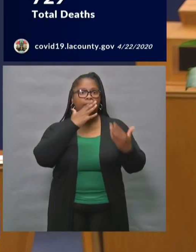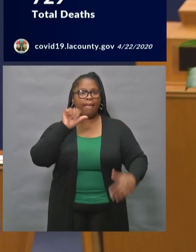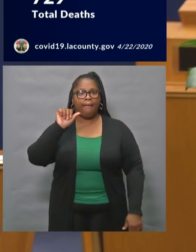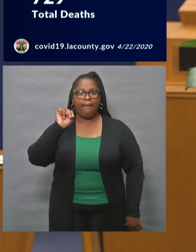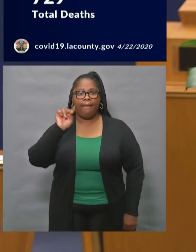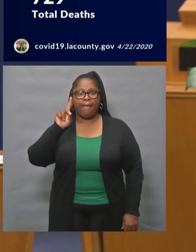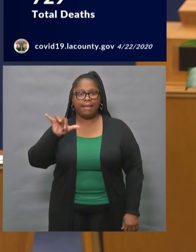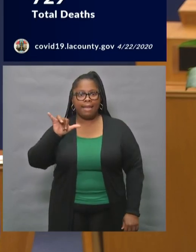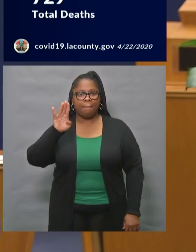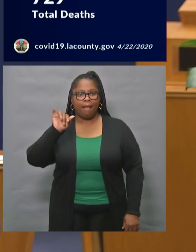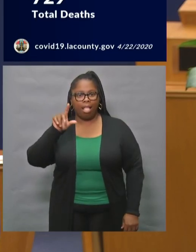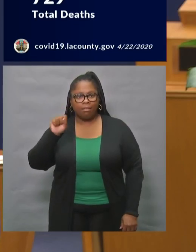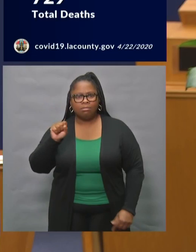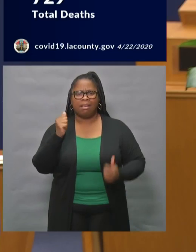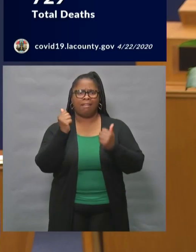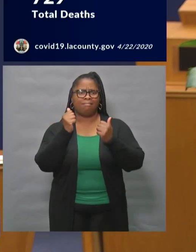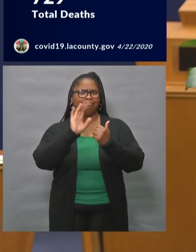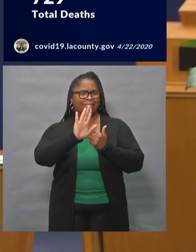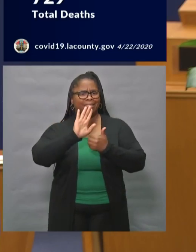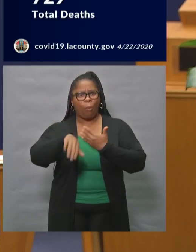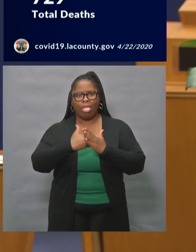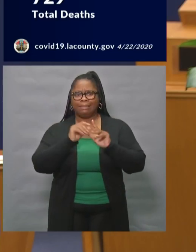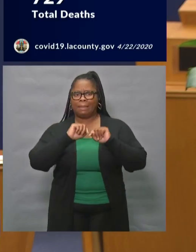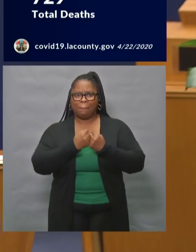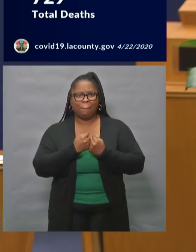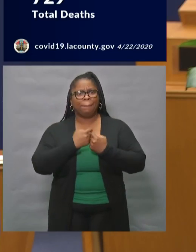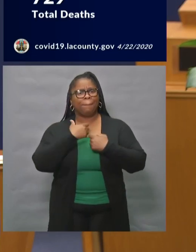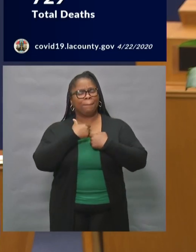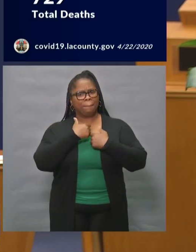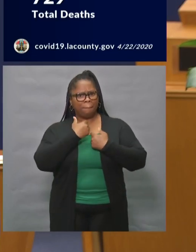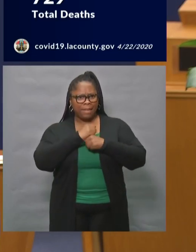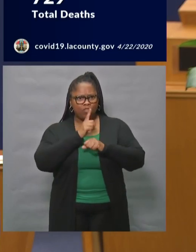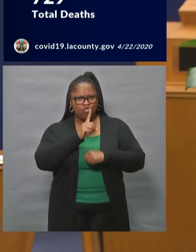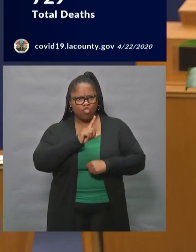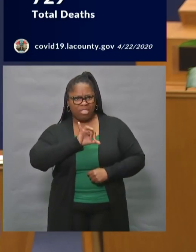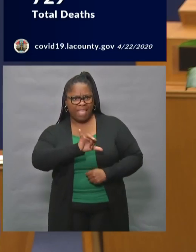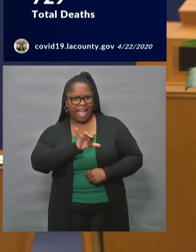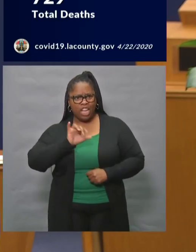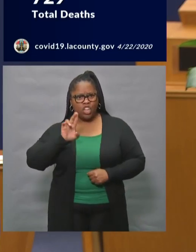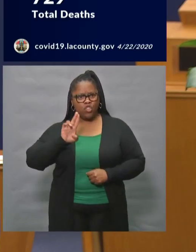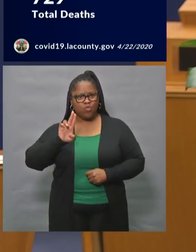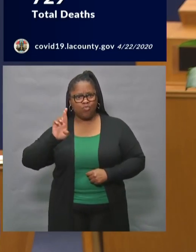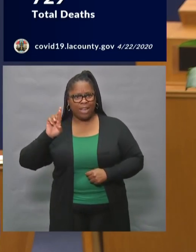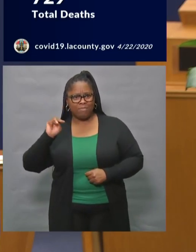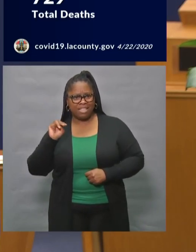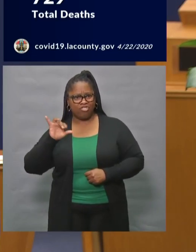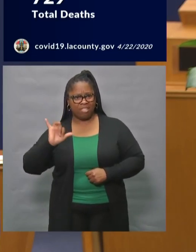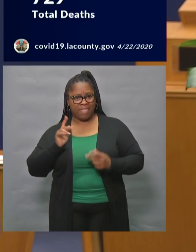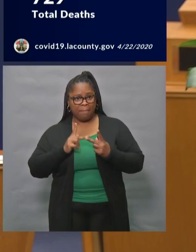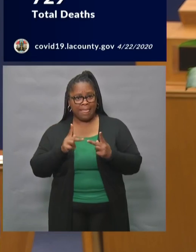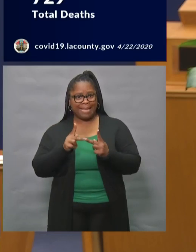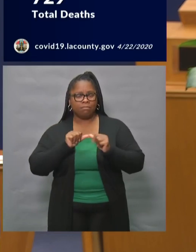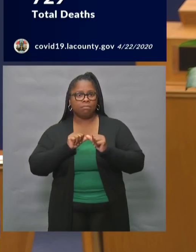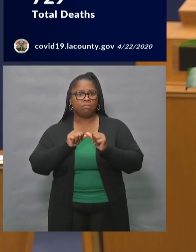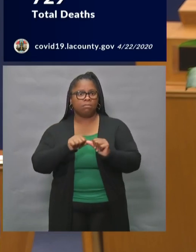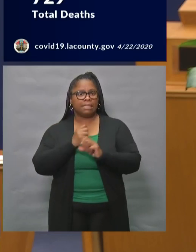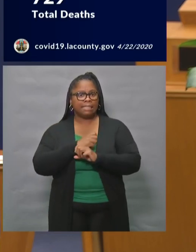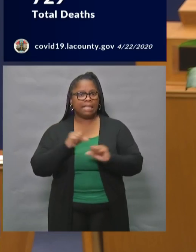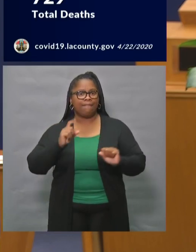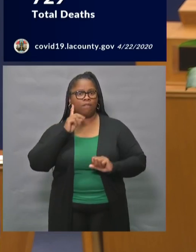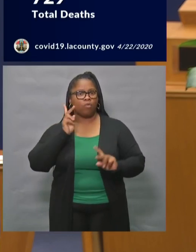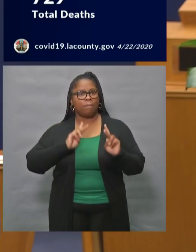team for really making sure that the space at the Union Rescue Mission remains safe for the people who are